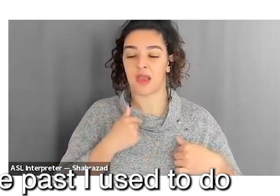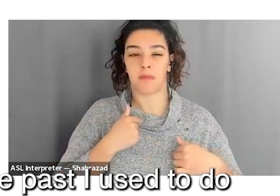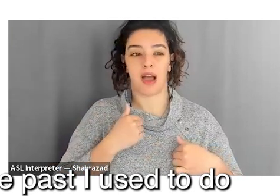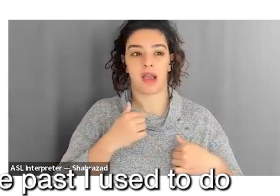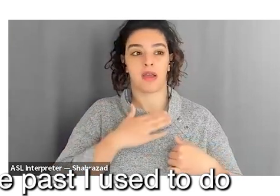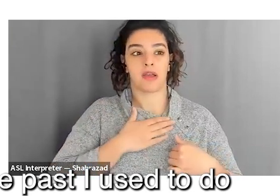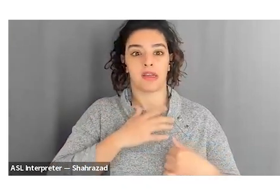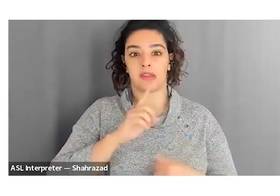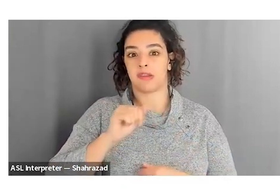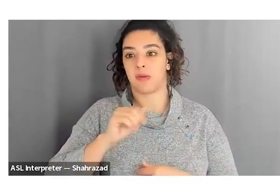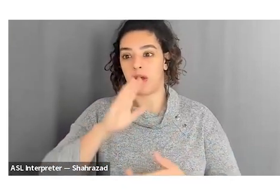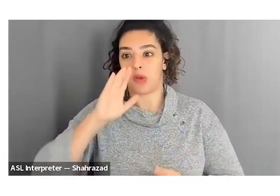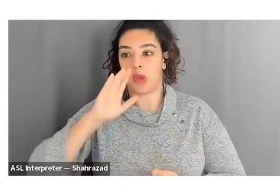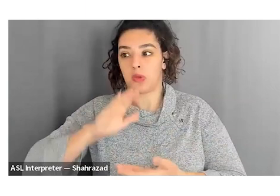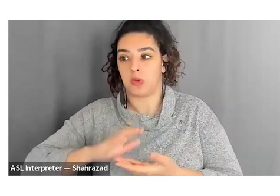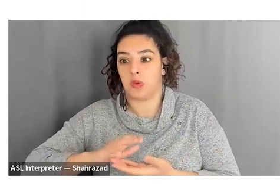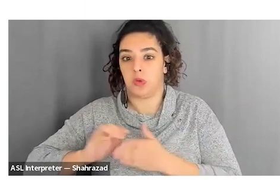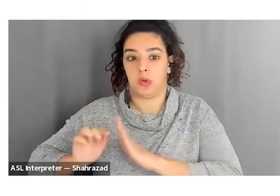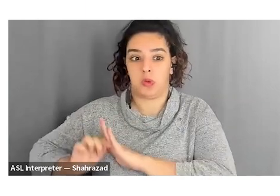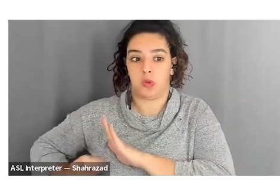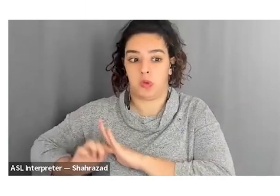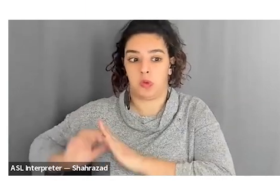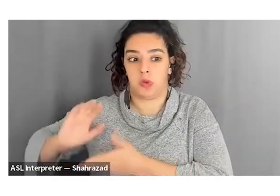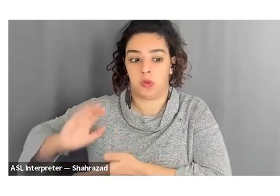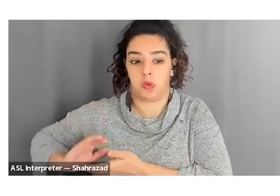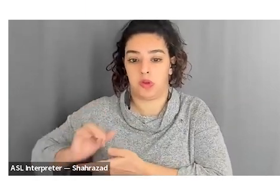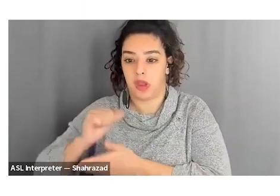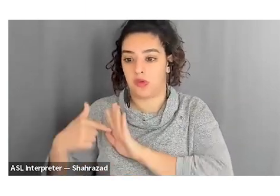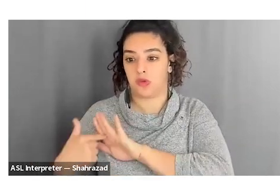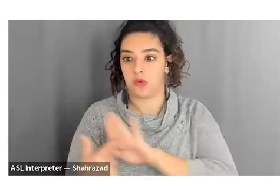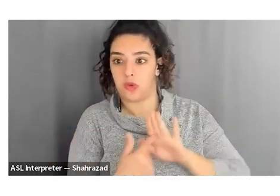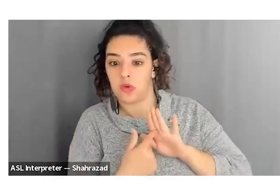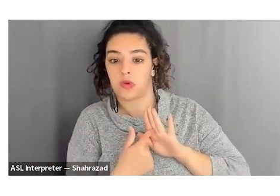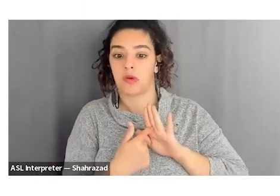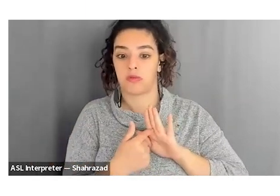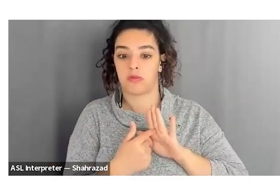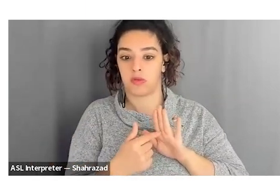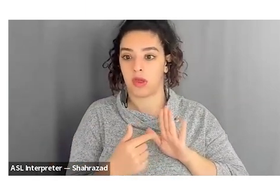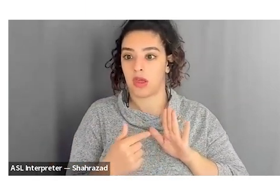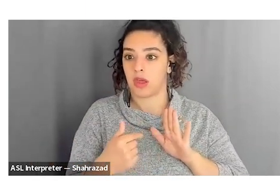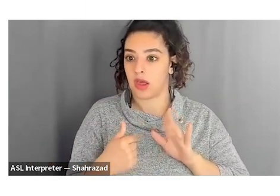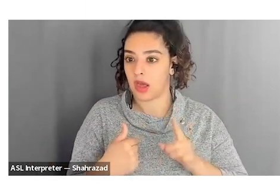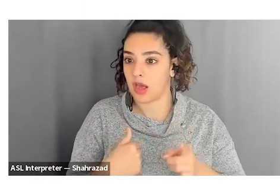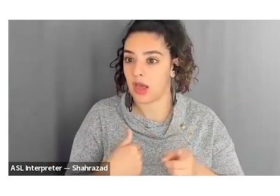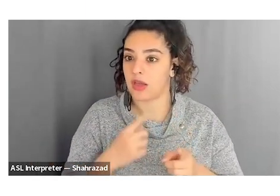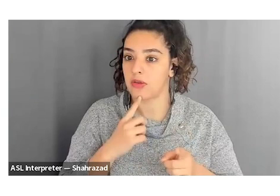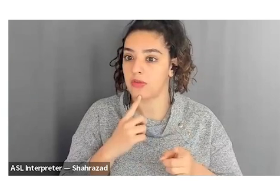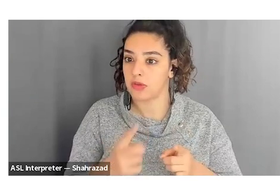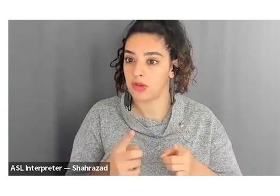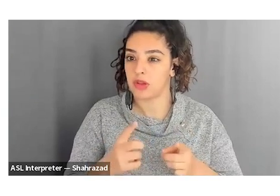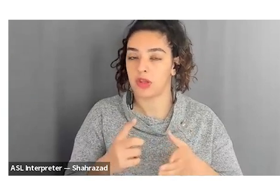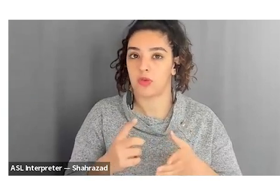I was really forcing myself to sit vertically in the wheelchair if I on a Zoom call, and really not